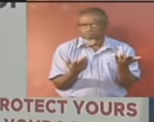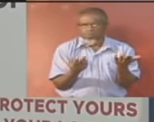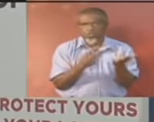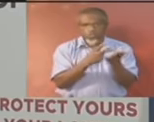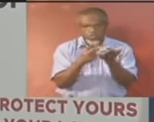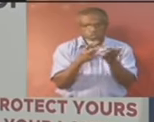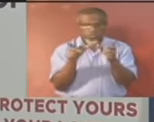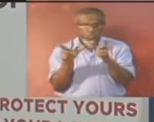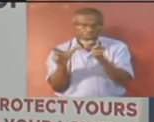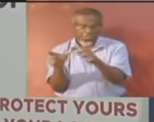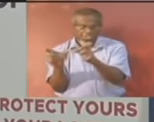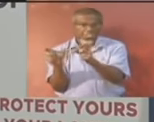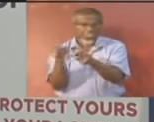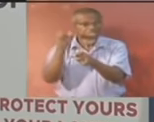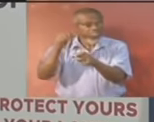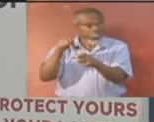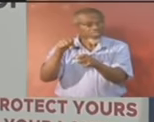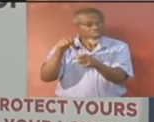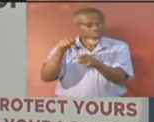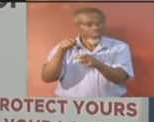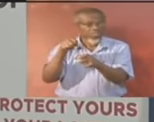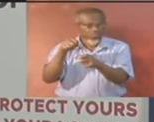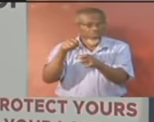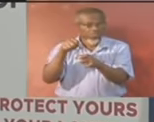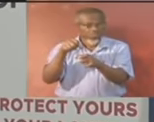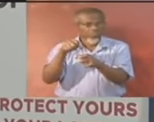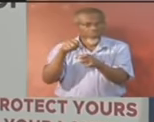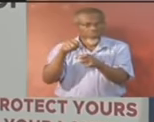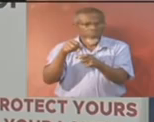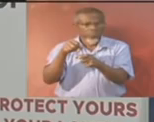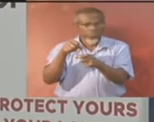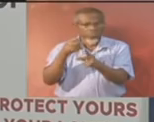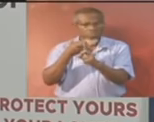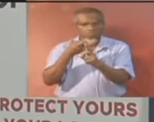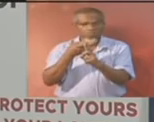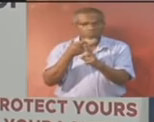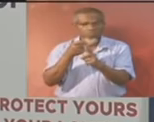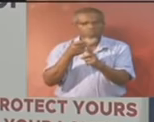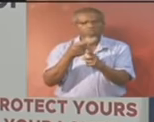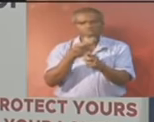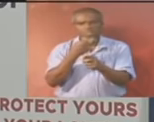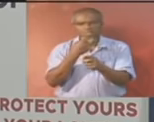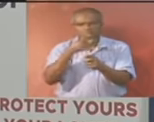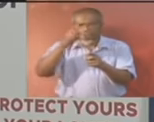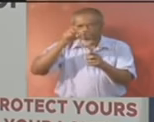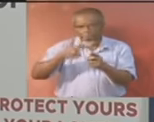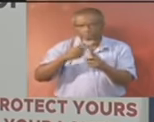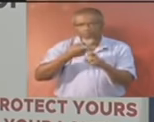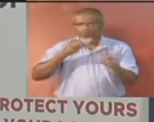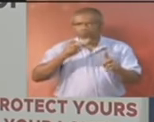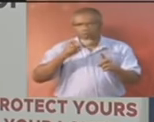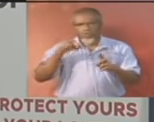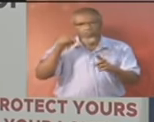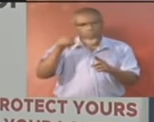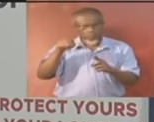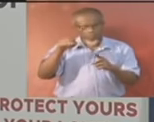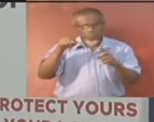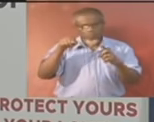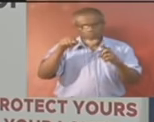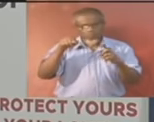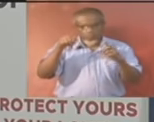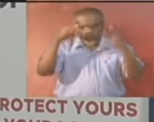health management of the infection and the exposure to COVID-19. Hopefully that helps to clarify. Mr.